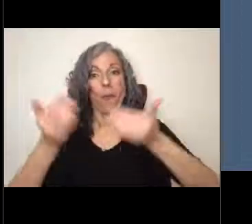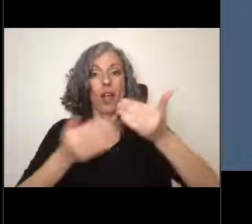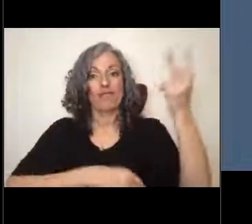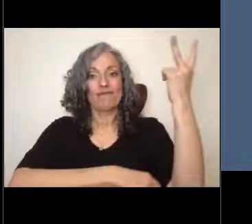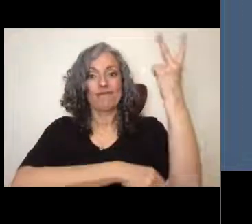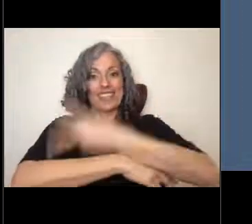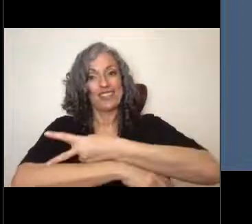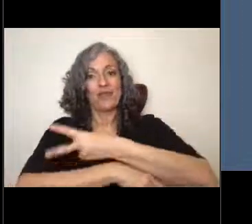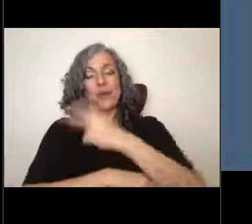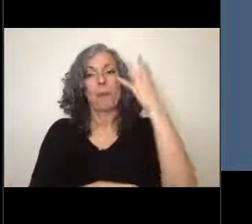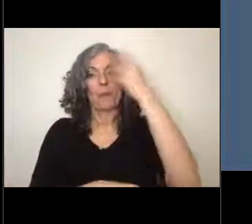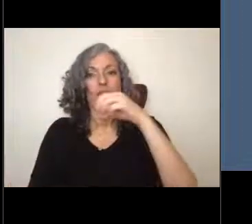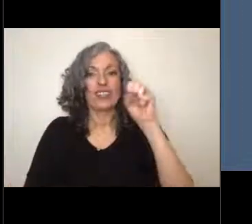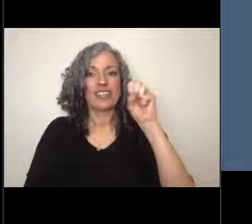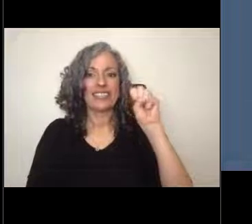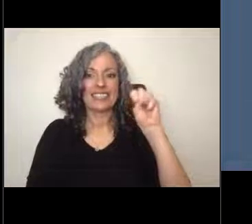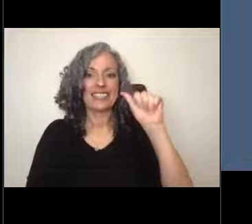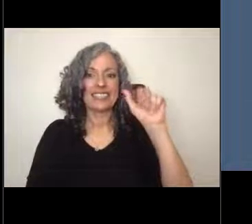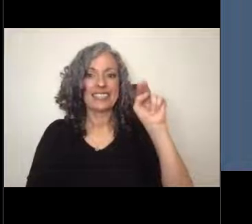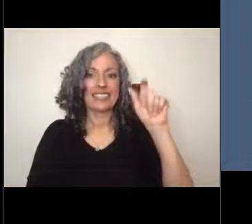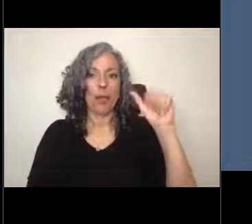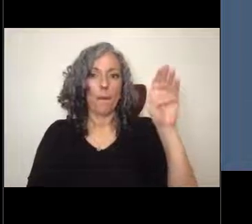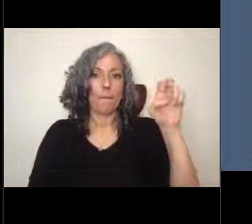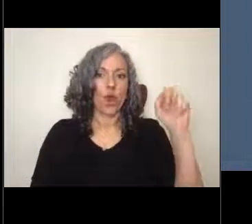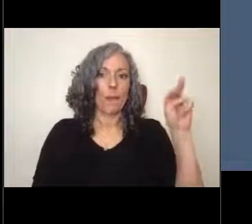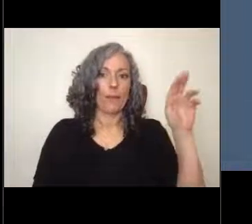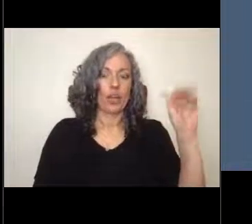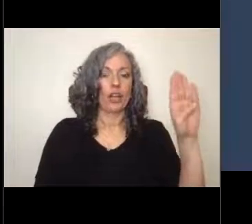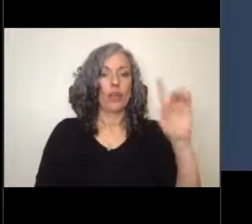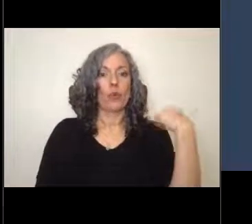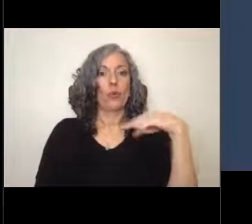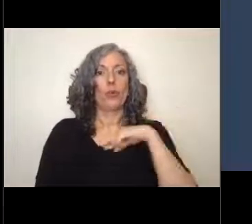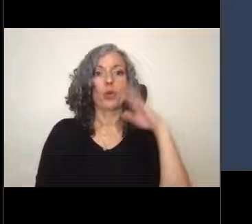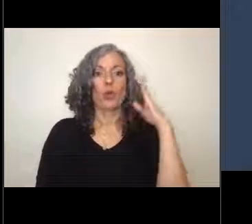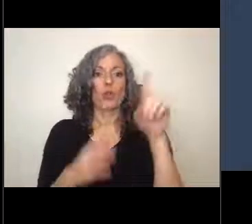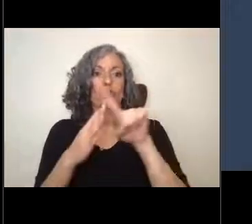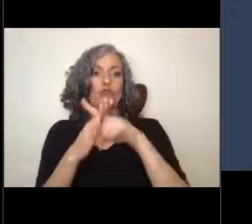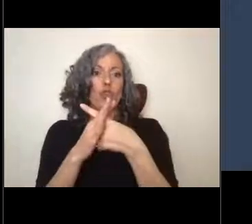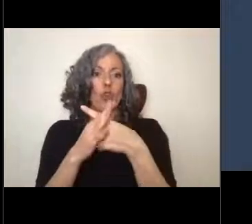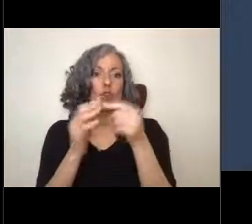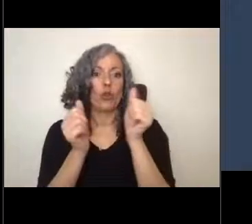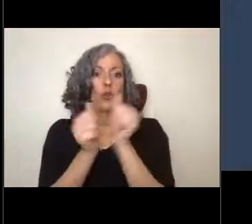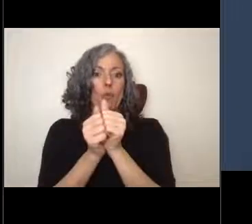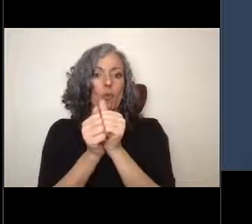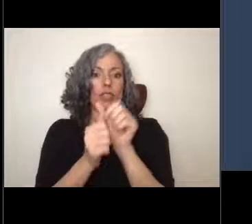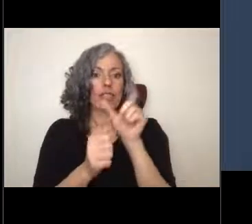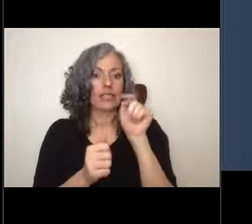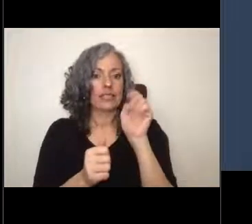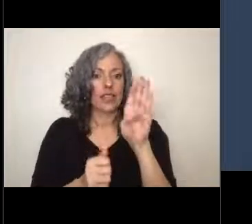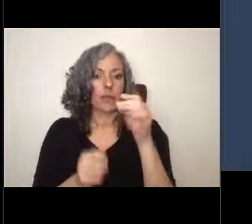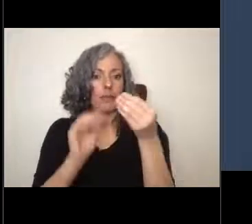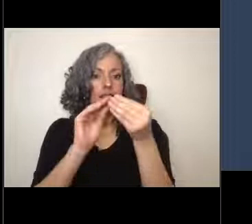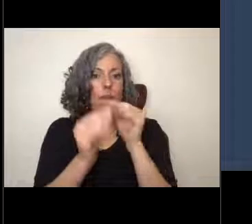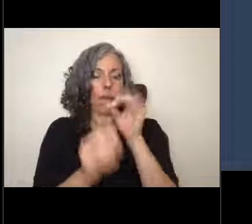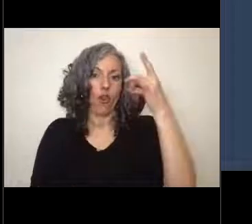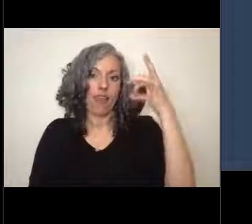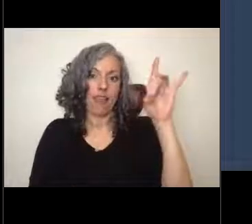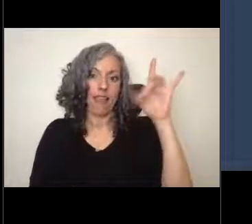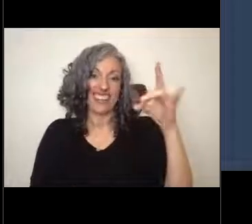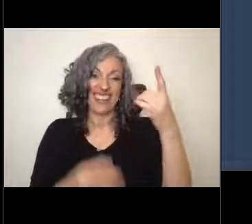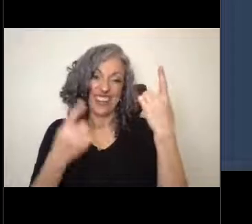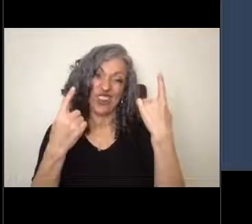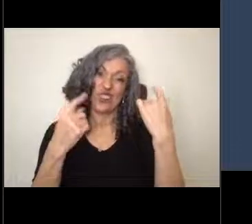Barbara. We will begin with tab number 18 this morning, and we'll try to get through this a little bit